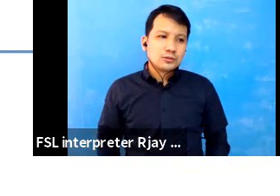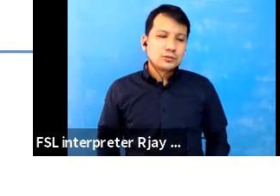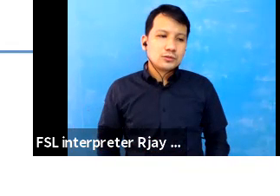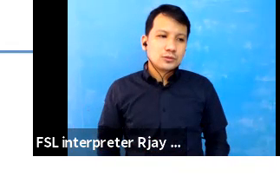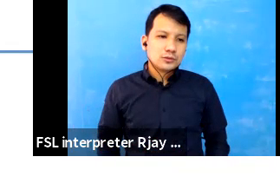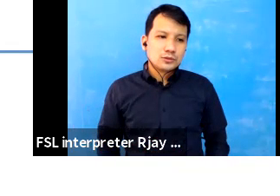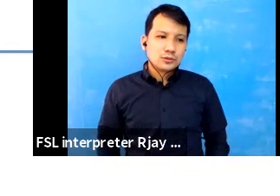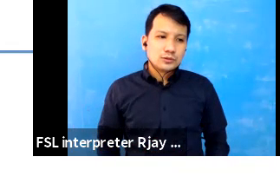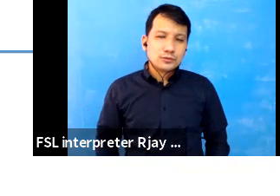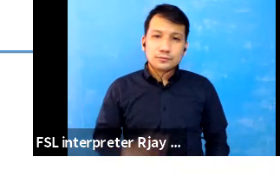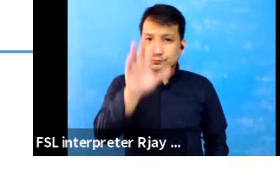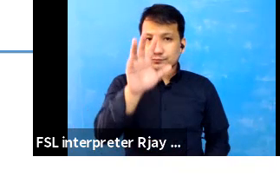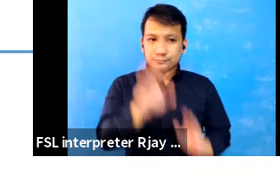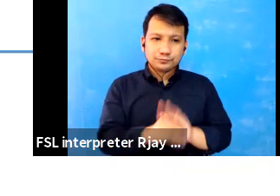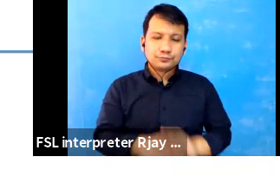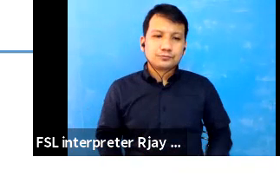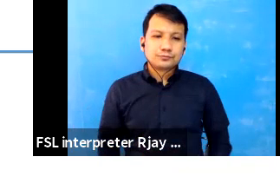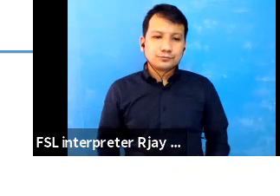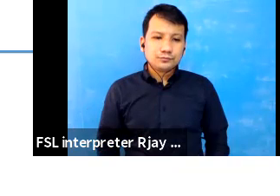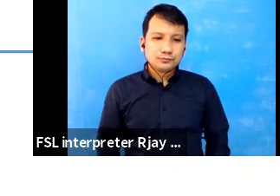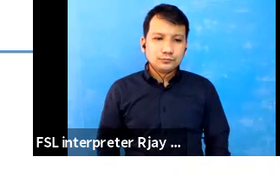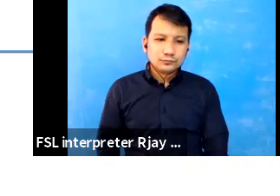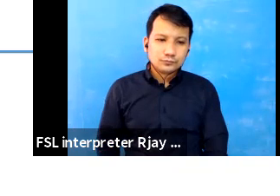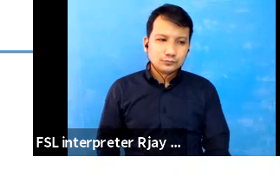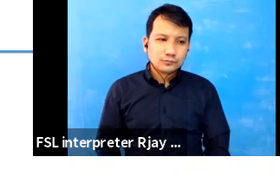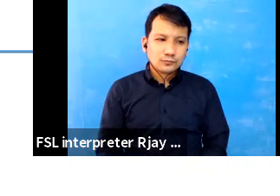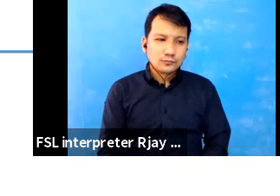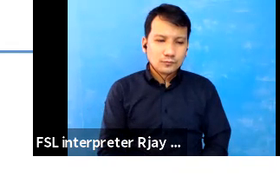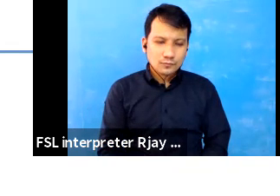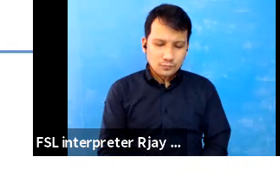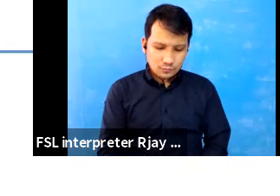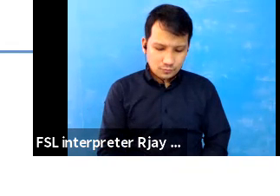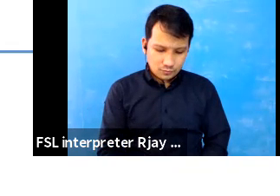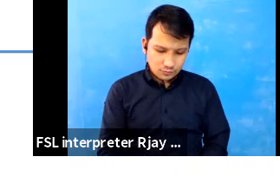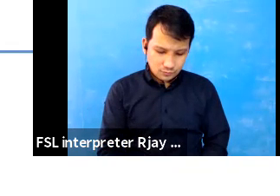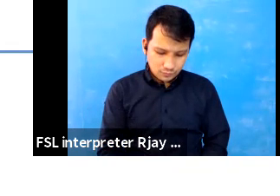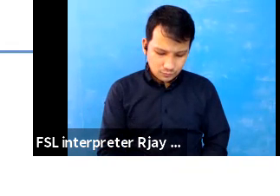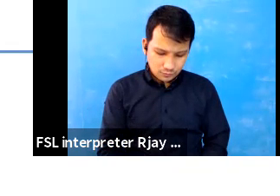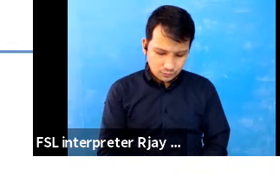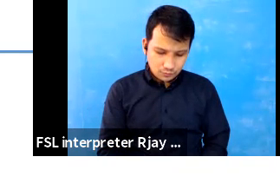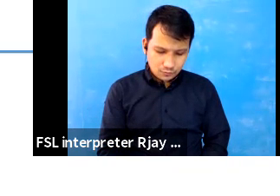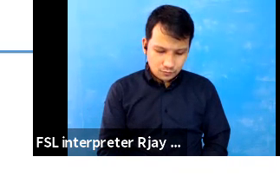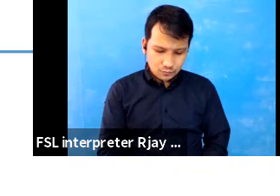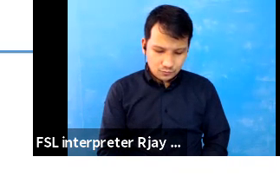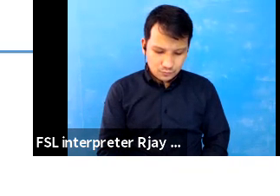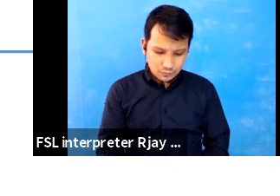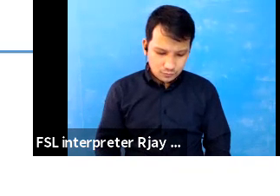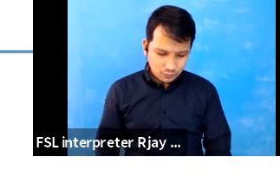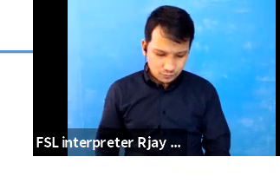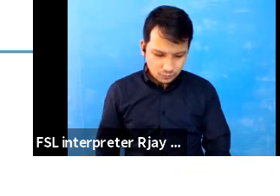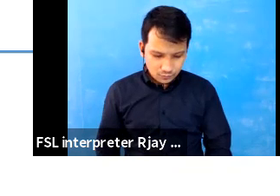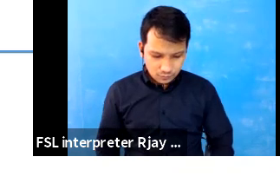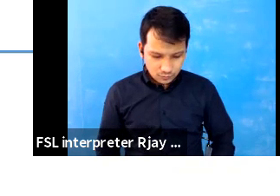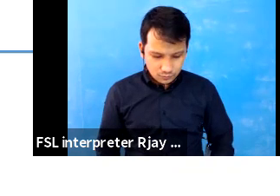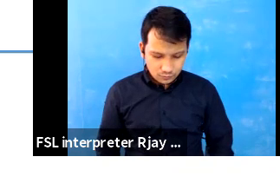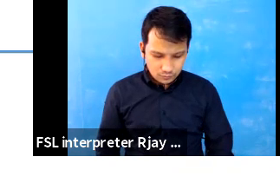5 minutes po, Dr. Barbas. Okay, so let us look at the stunting prevalence. So for example, if your stunting prevalence is